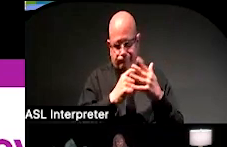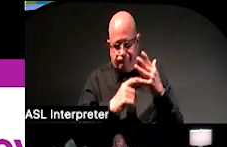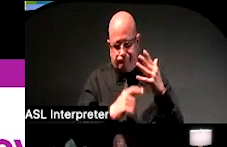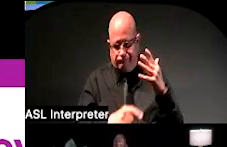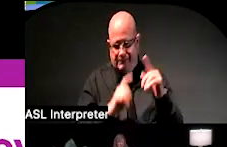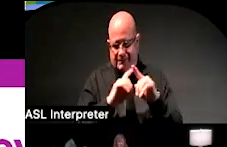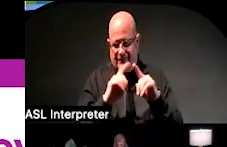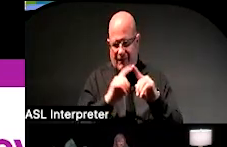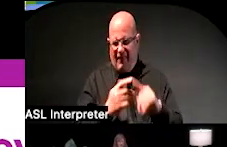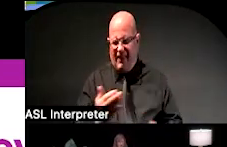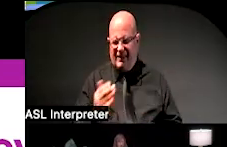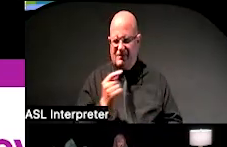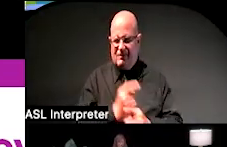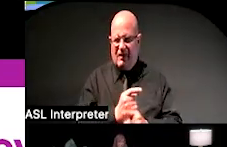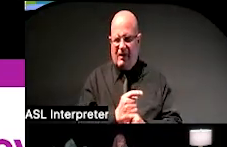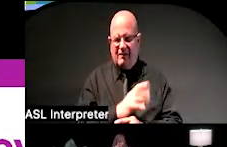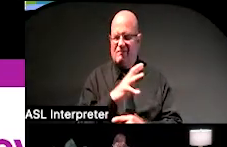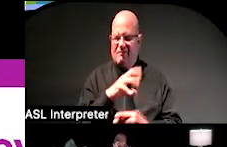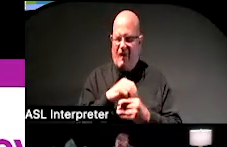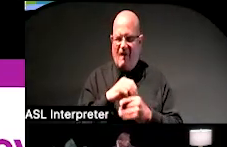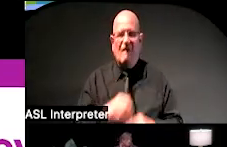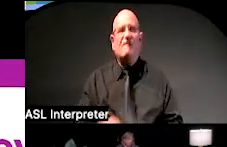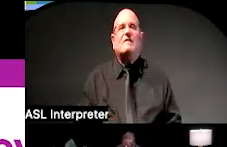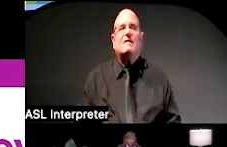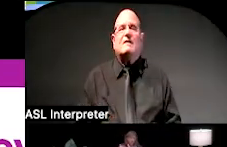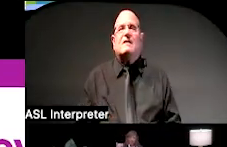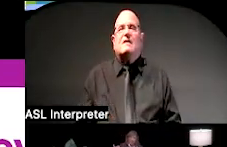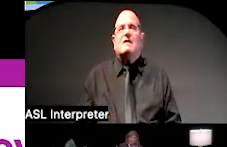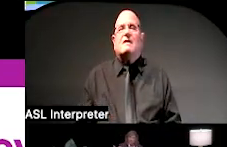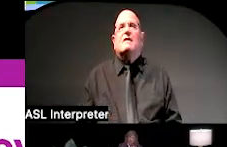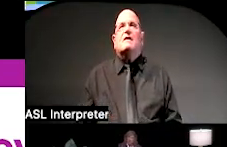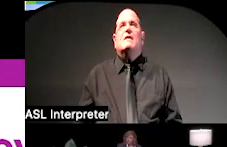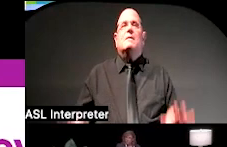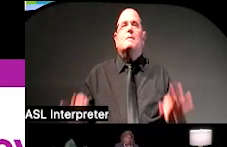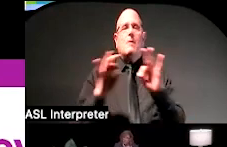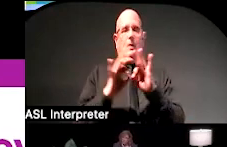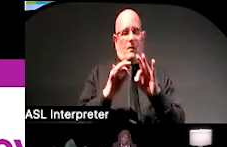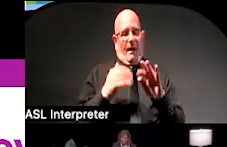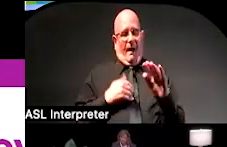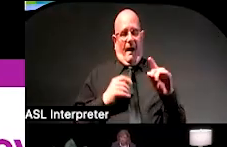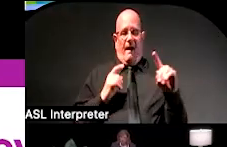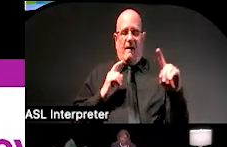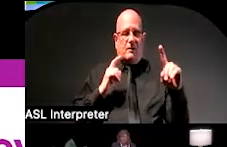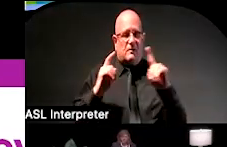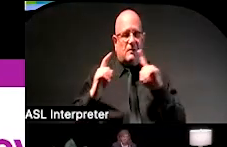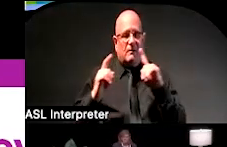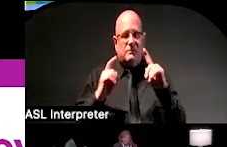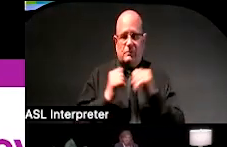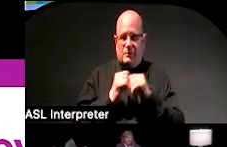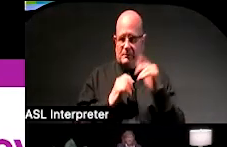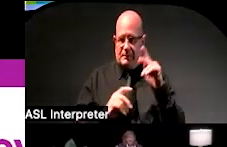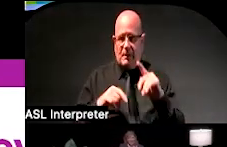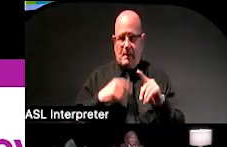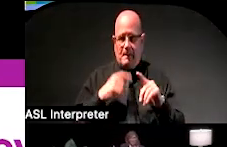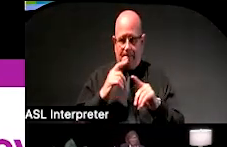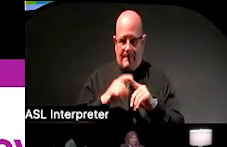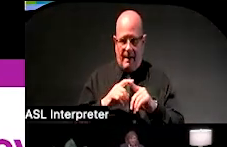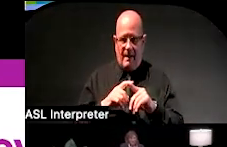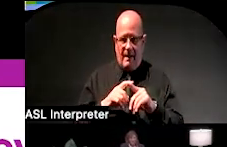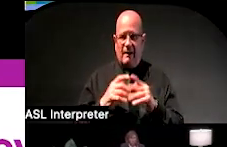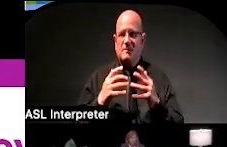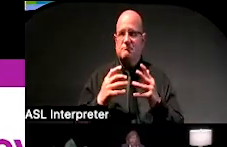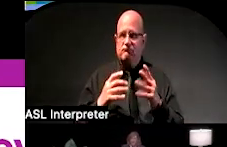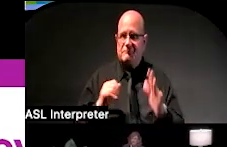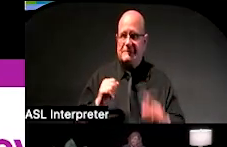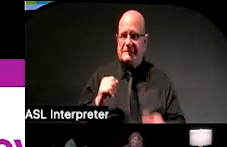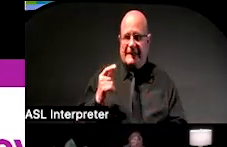things that are involved. And so it's important to have the conversations with people about, as they